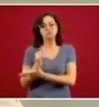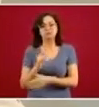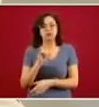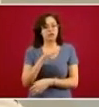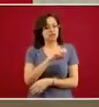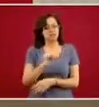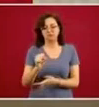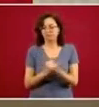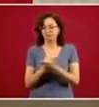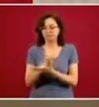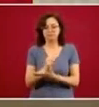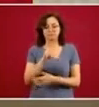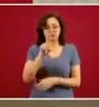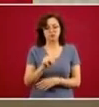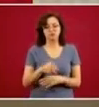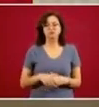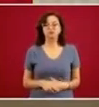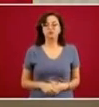with